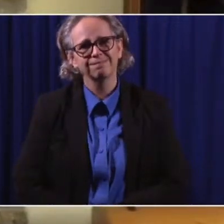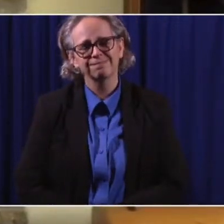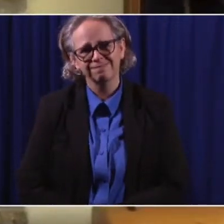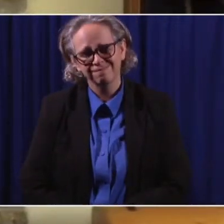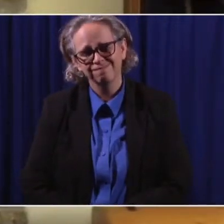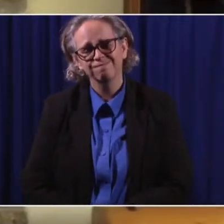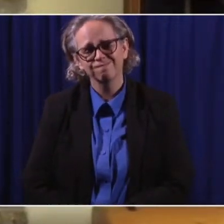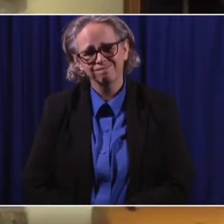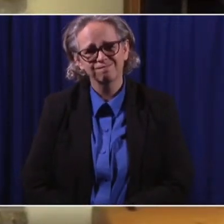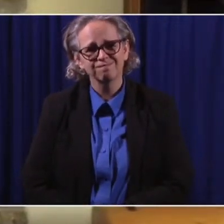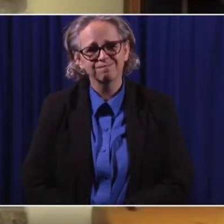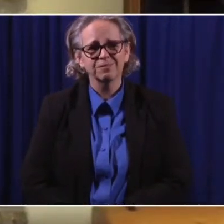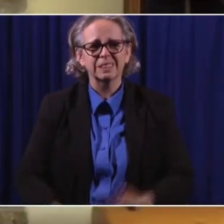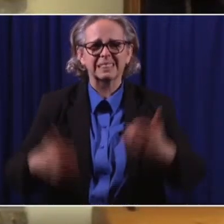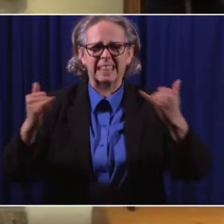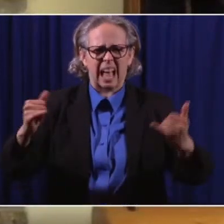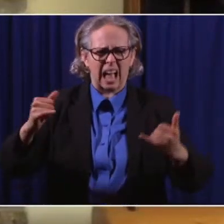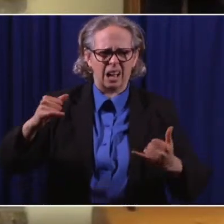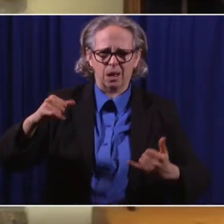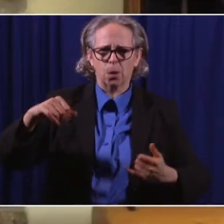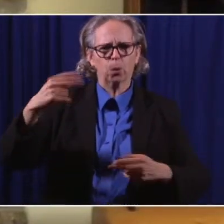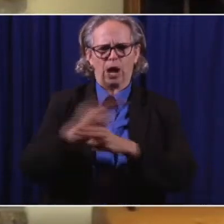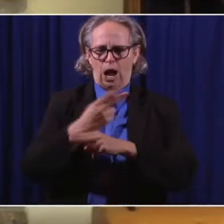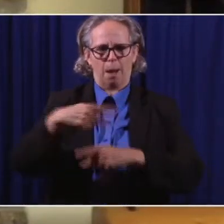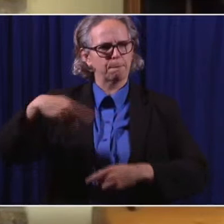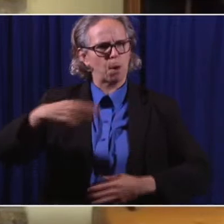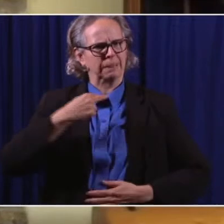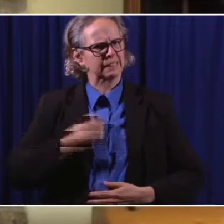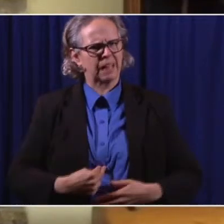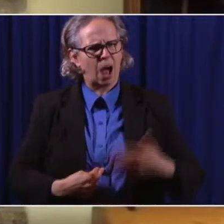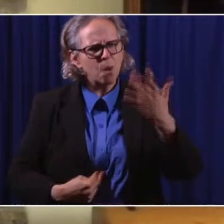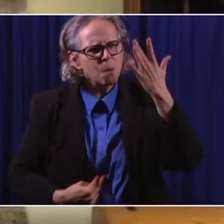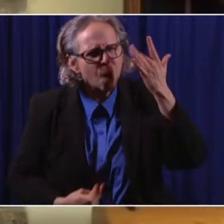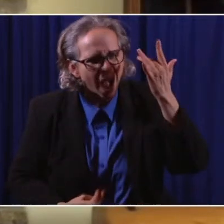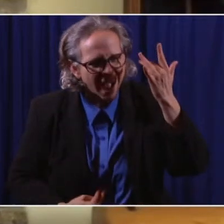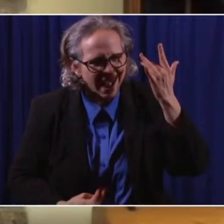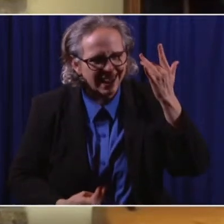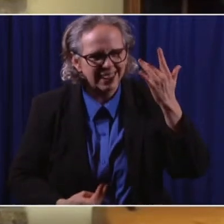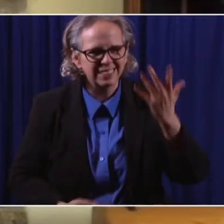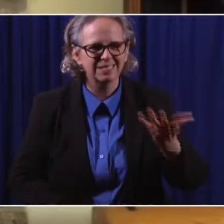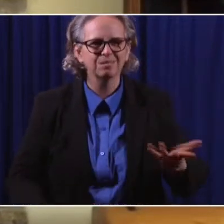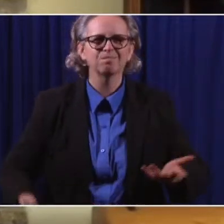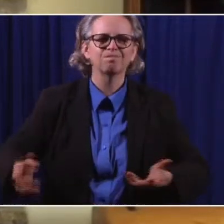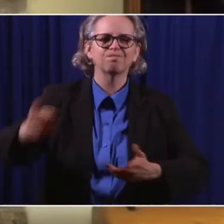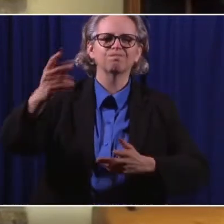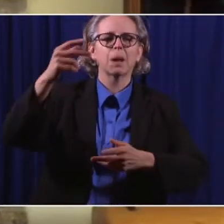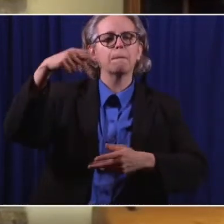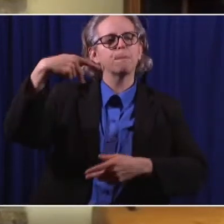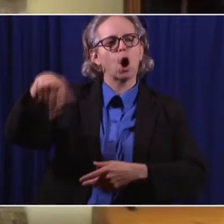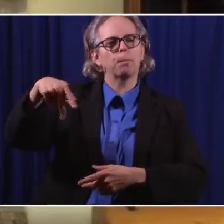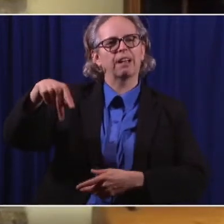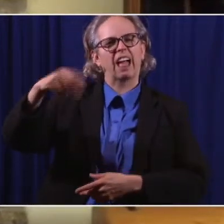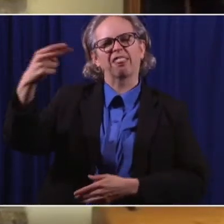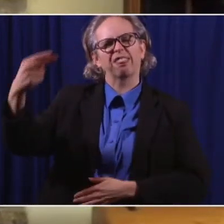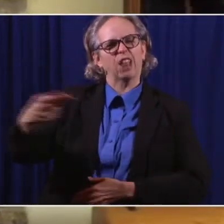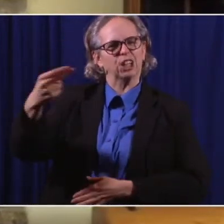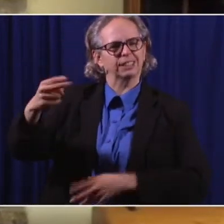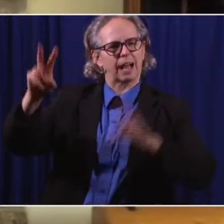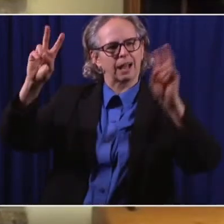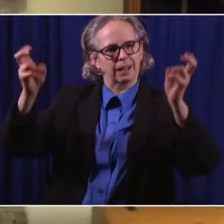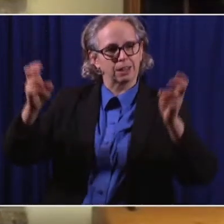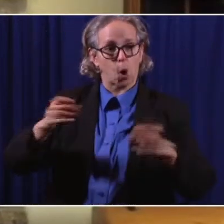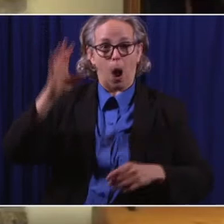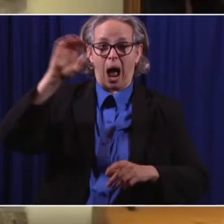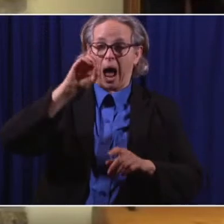Today I'm wearing a purple tie in recognition of Purple Thursday. October is Domestic Violence Awareness Month,